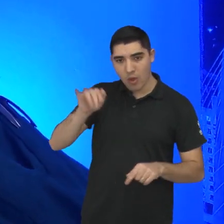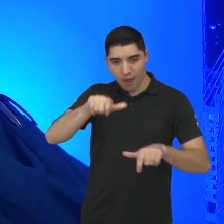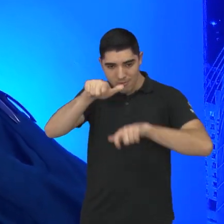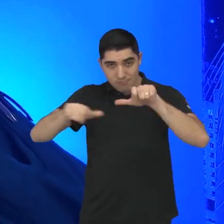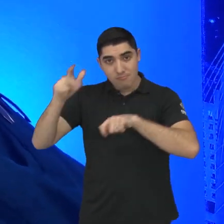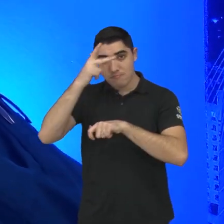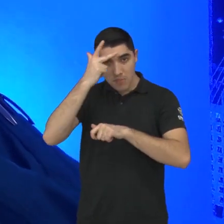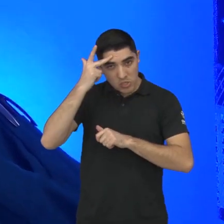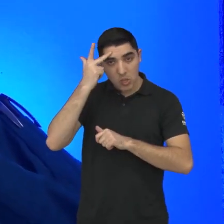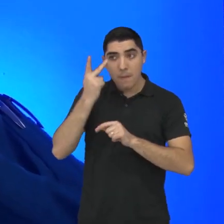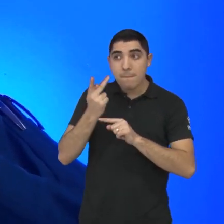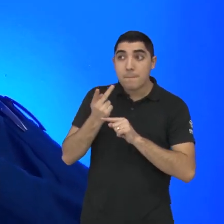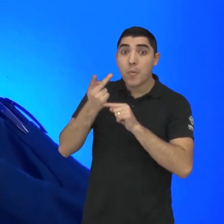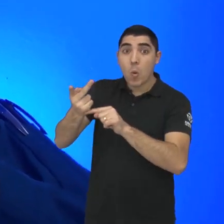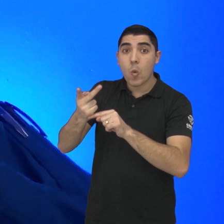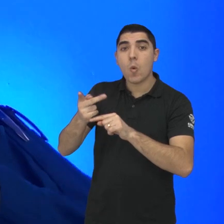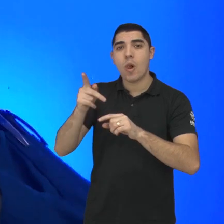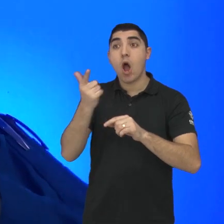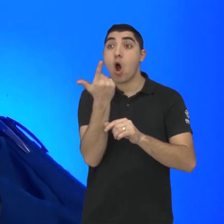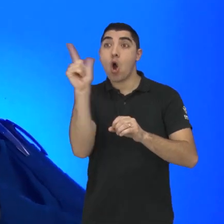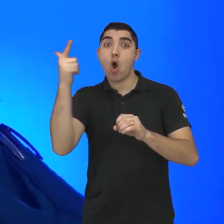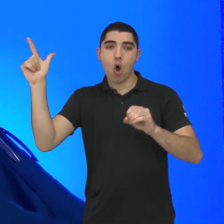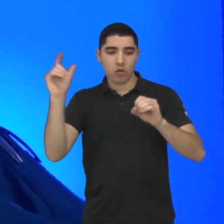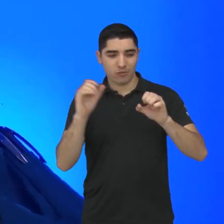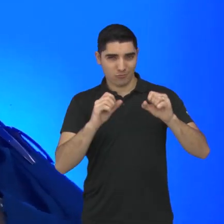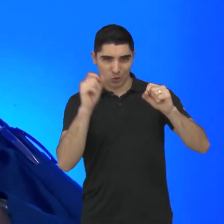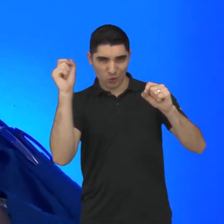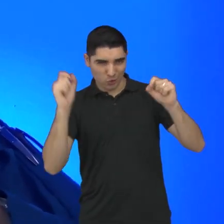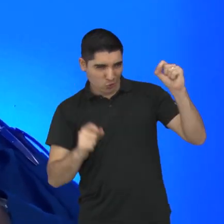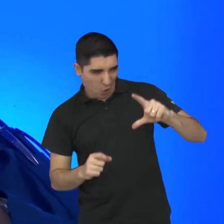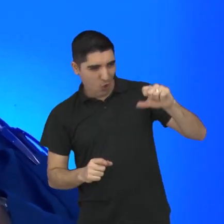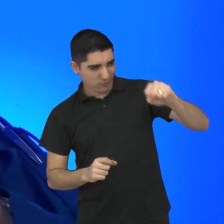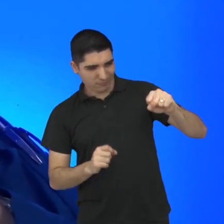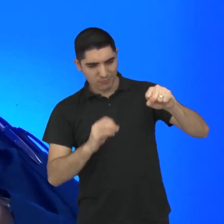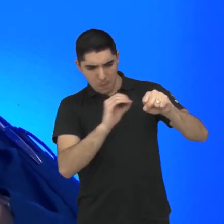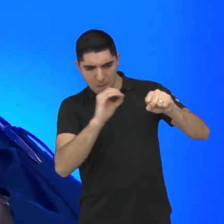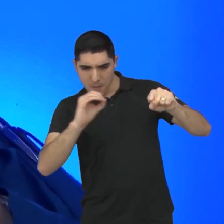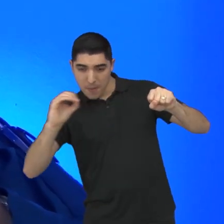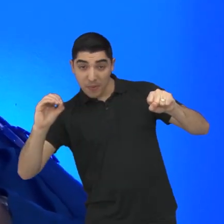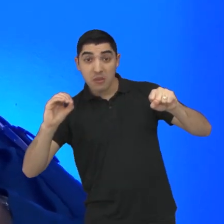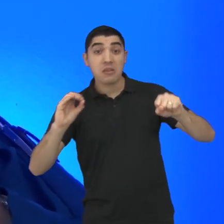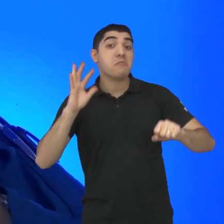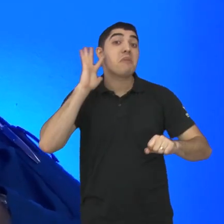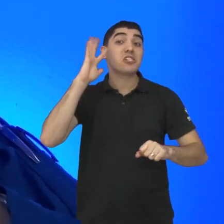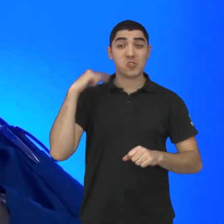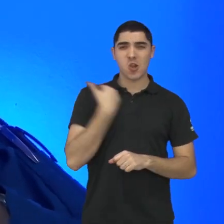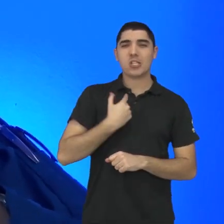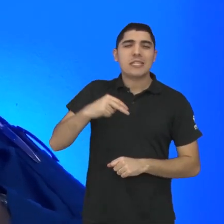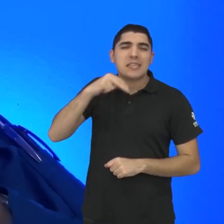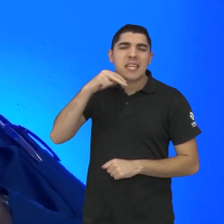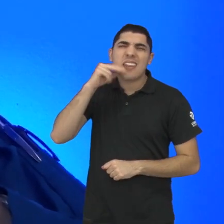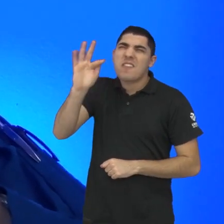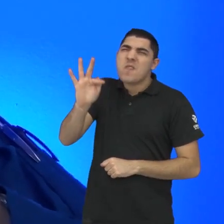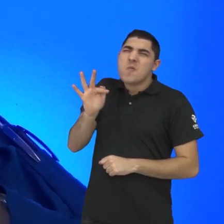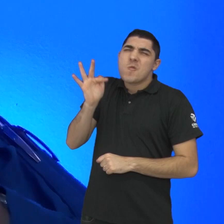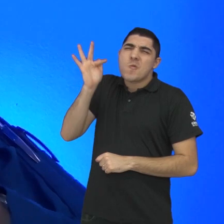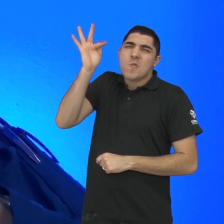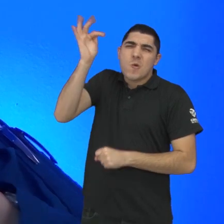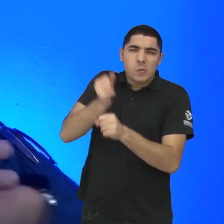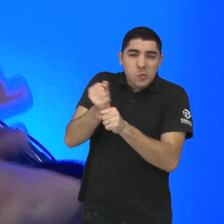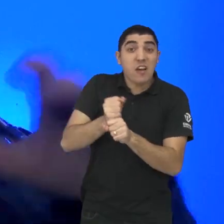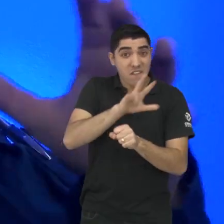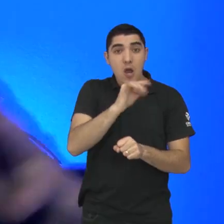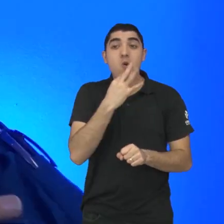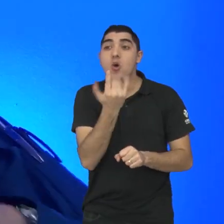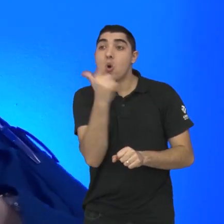that humans will explore the inner solar system, and perhaps our great-great-grandchildren will go interplanetary and